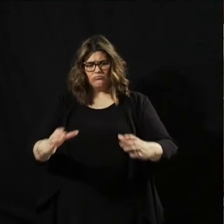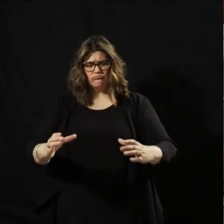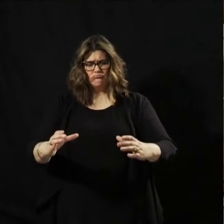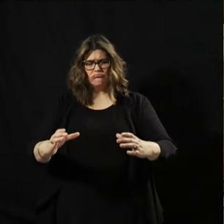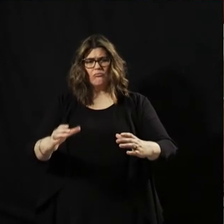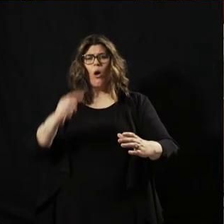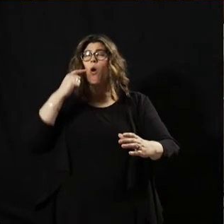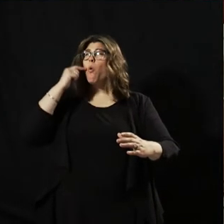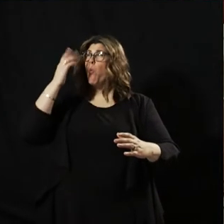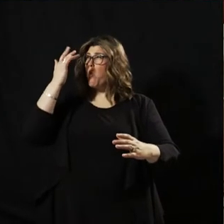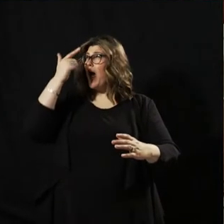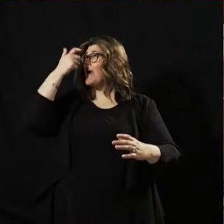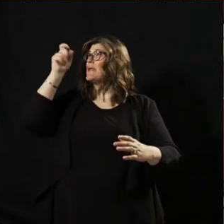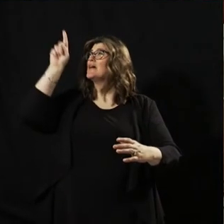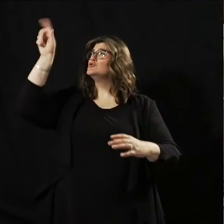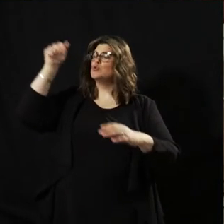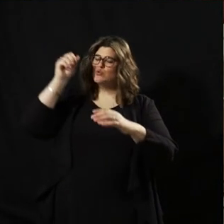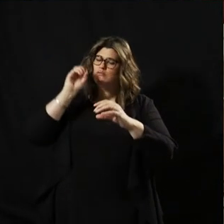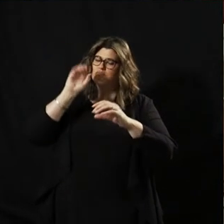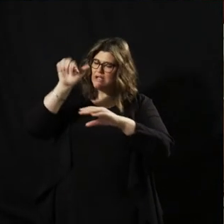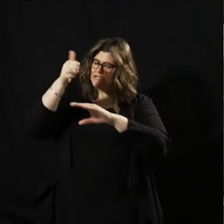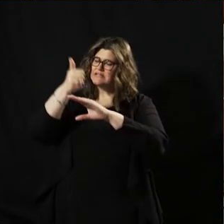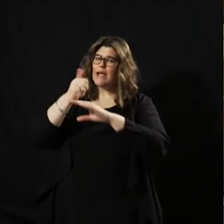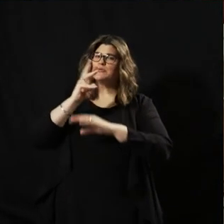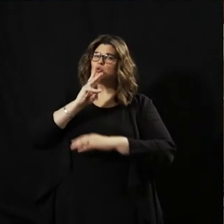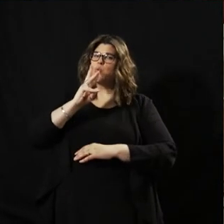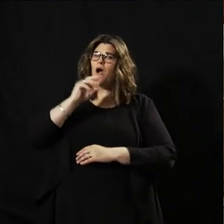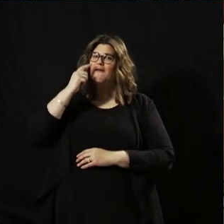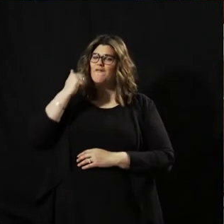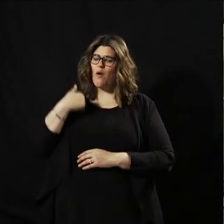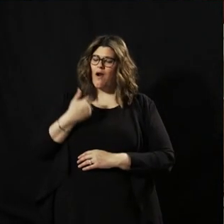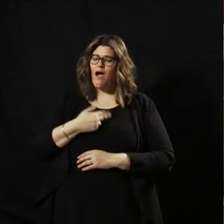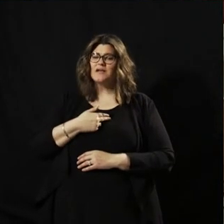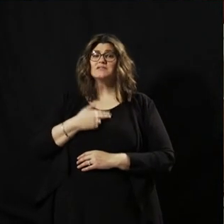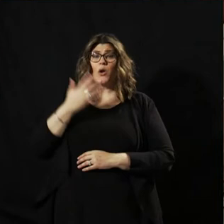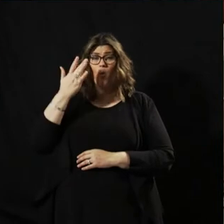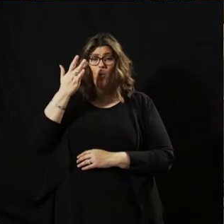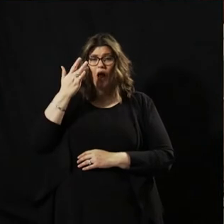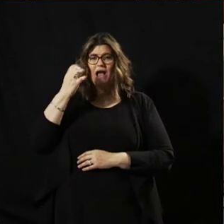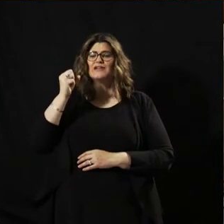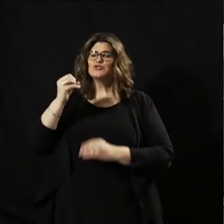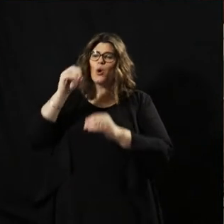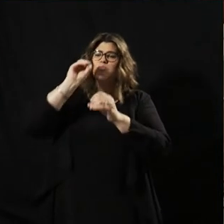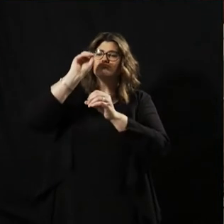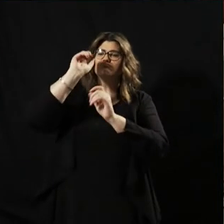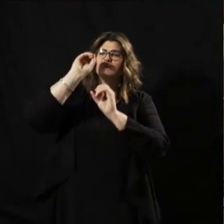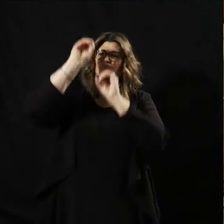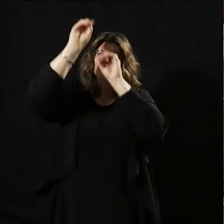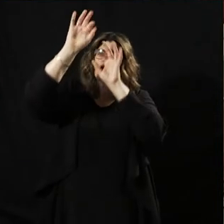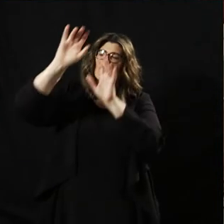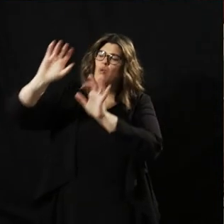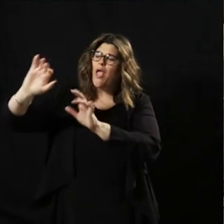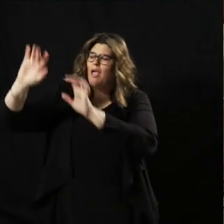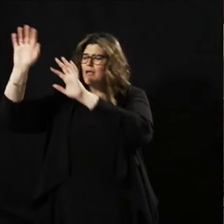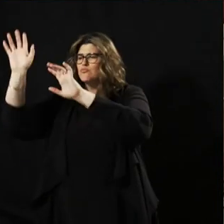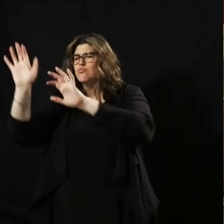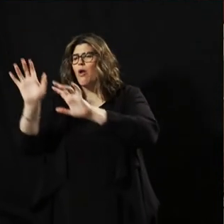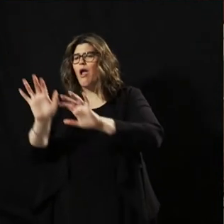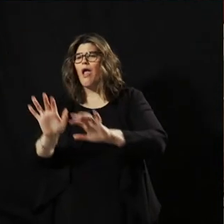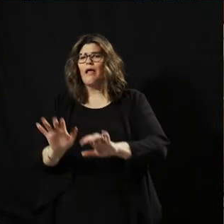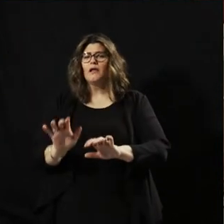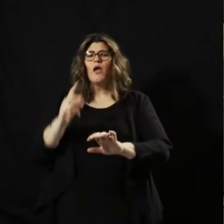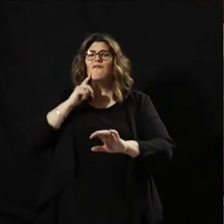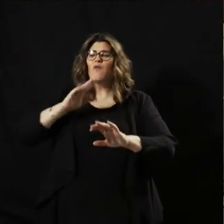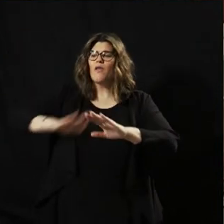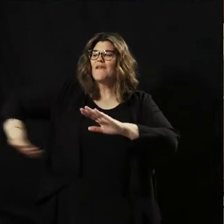For you created water to make the fields fruitful and to refresh and